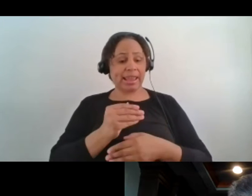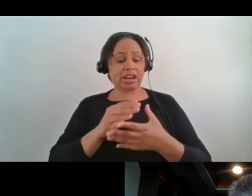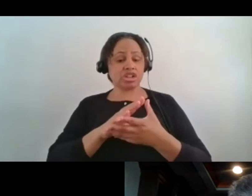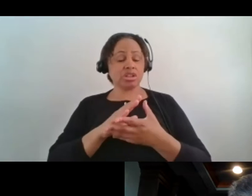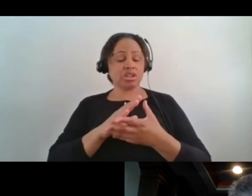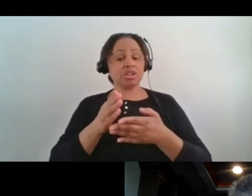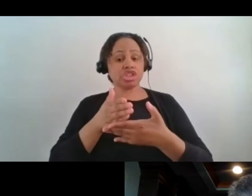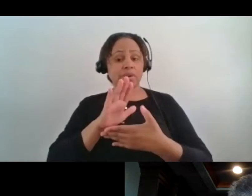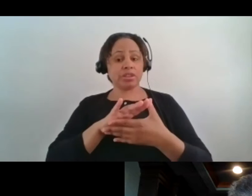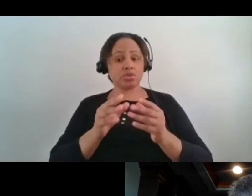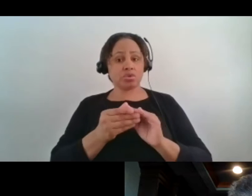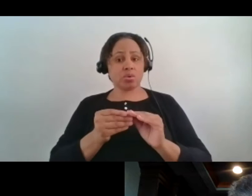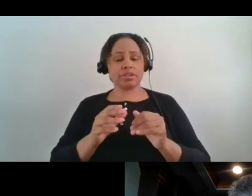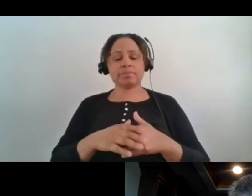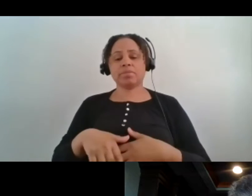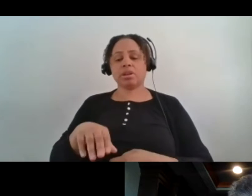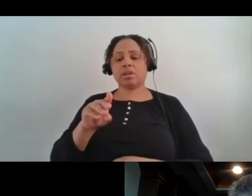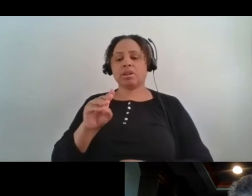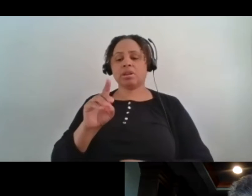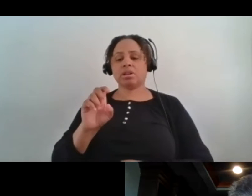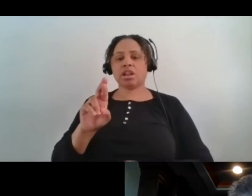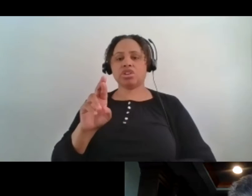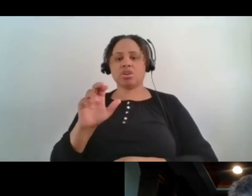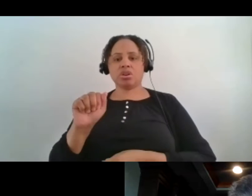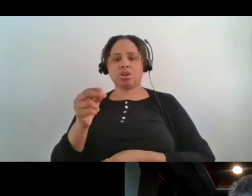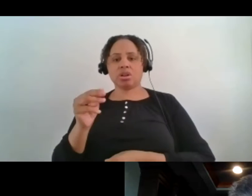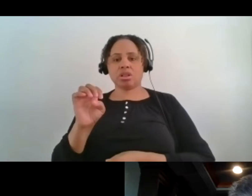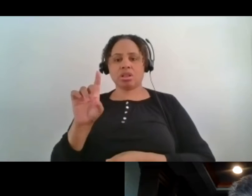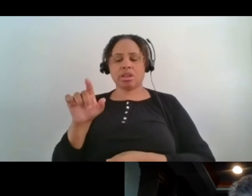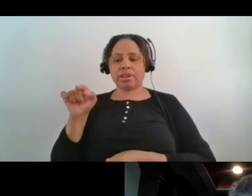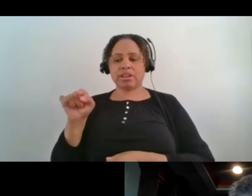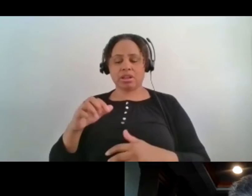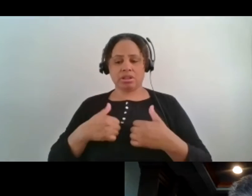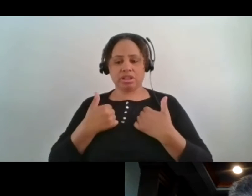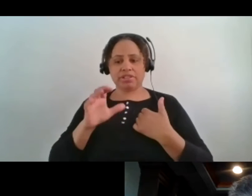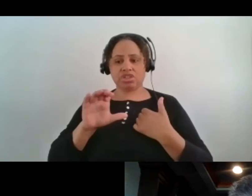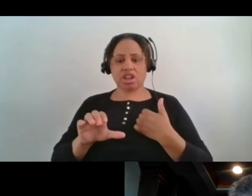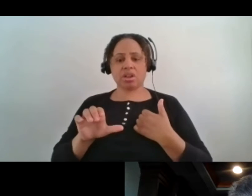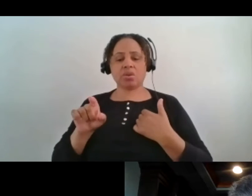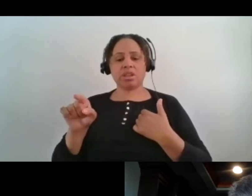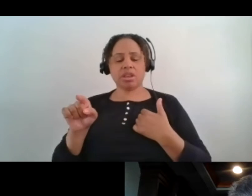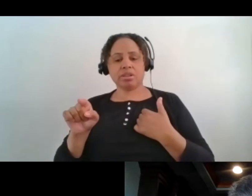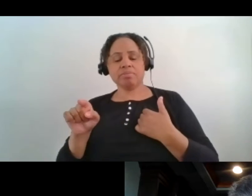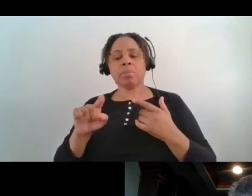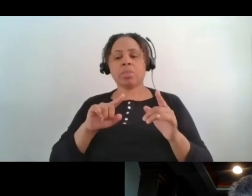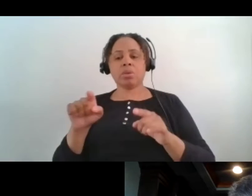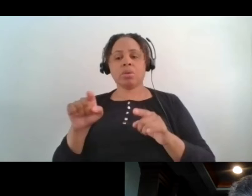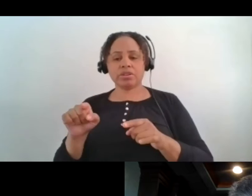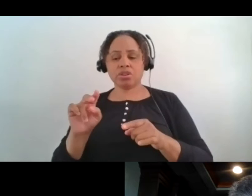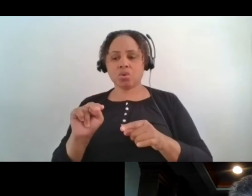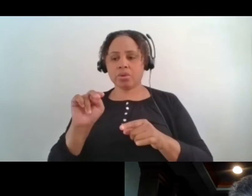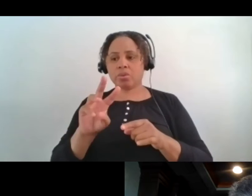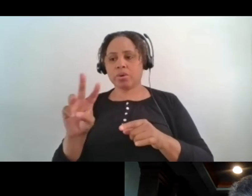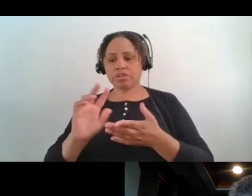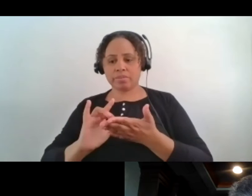native to Chicago. He went to Chicago College of Osteopathic Medicine and graduated in the top 5% of his class. So again, thank you to all